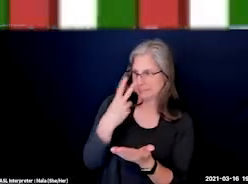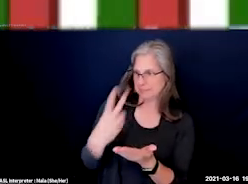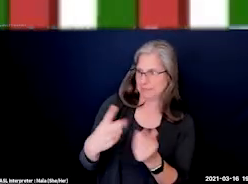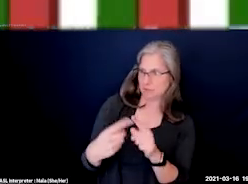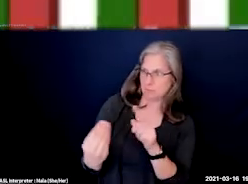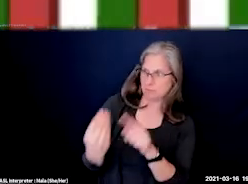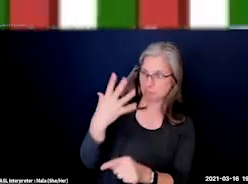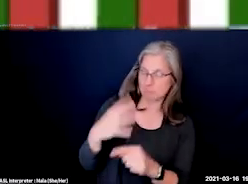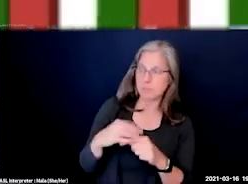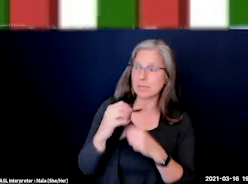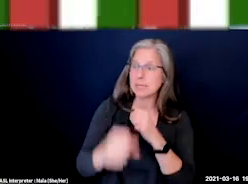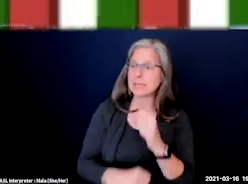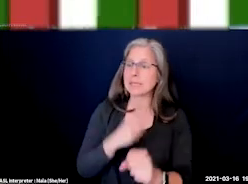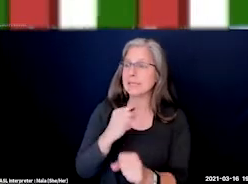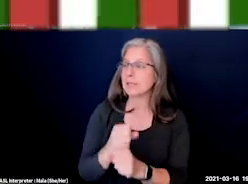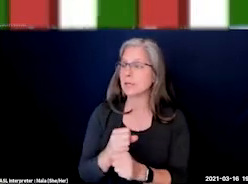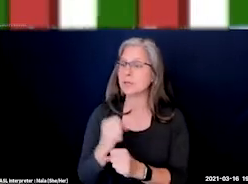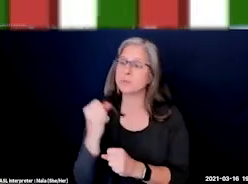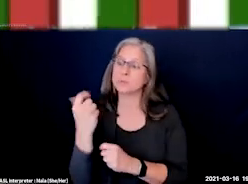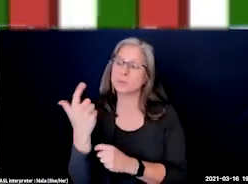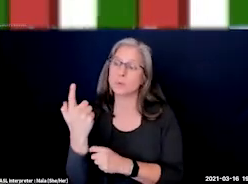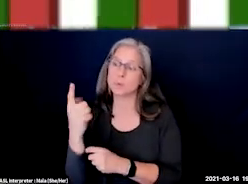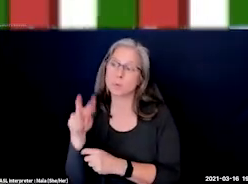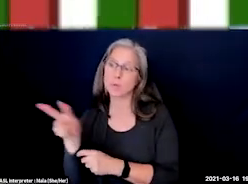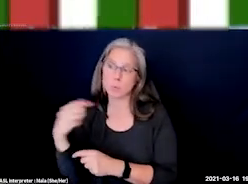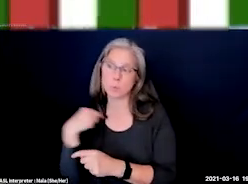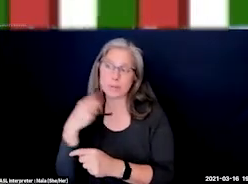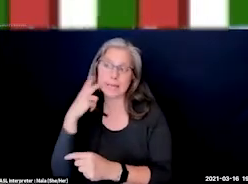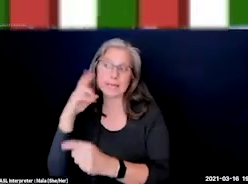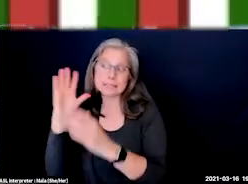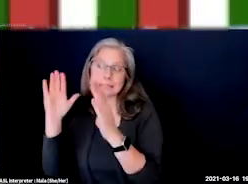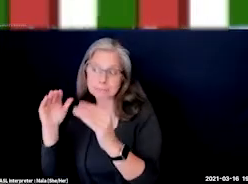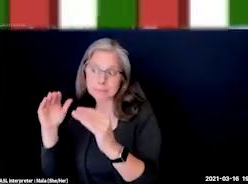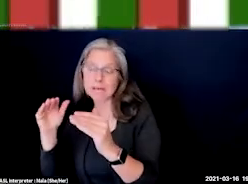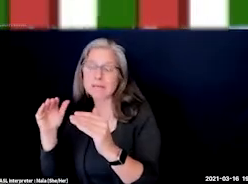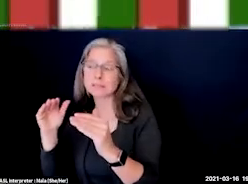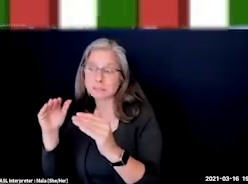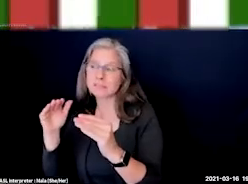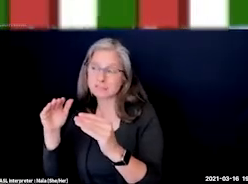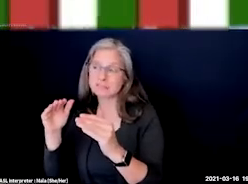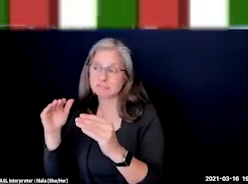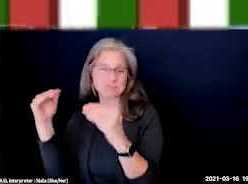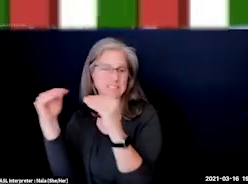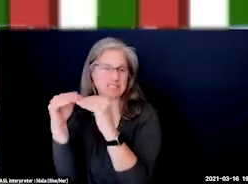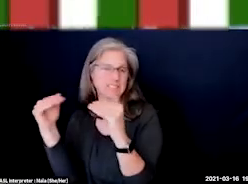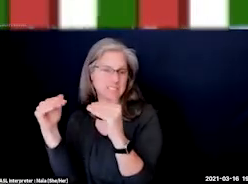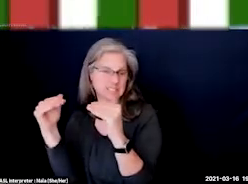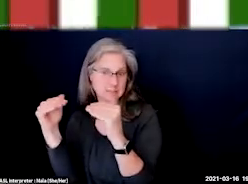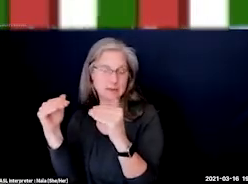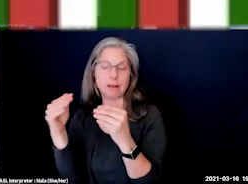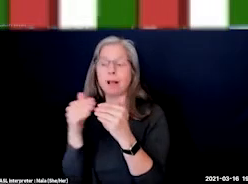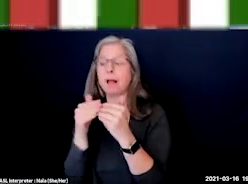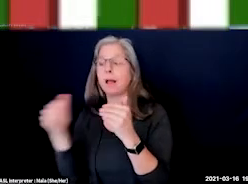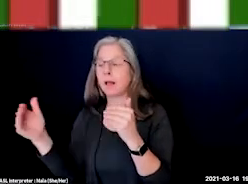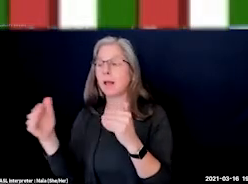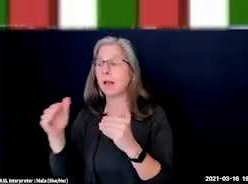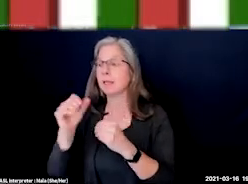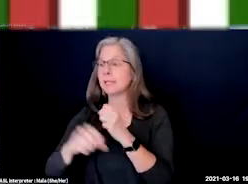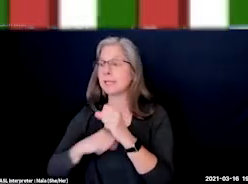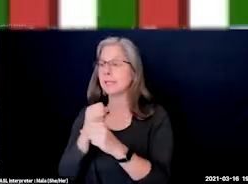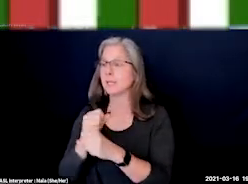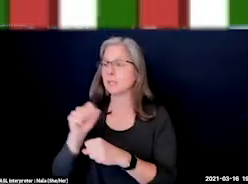in 21-22, we're expected to be pretty much break even. And then in 22-23,